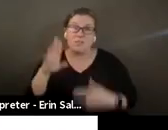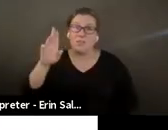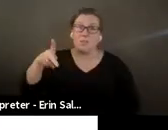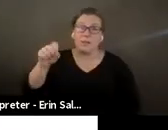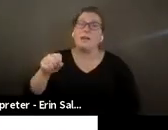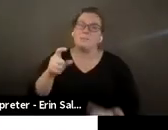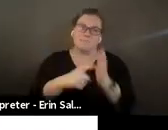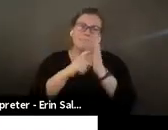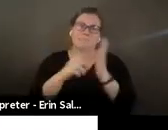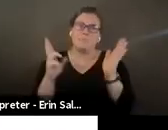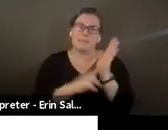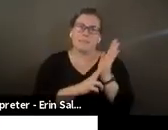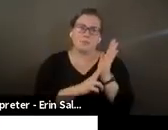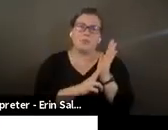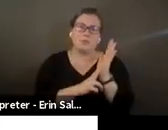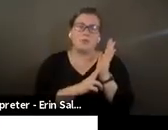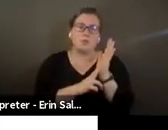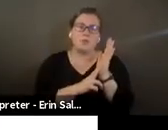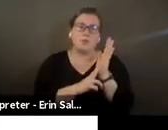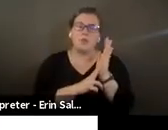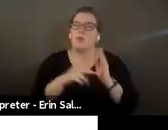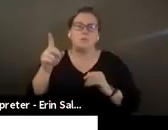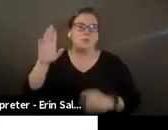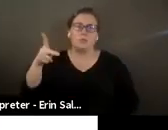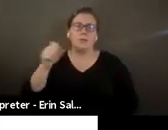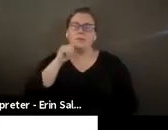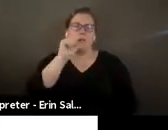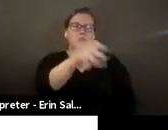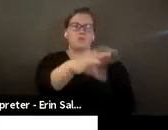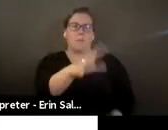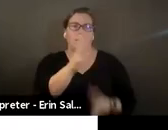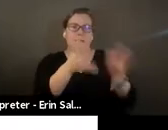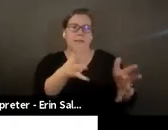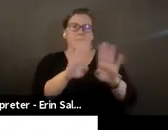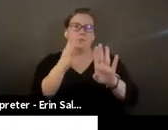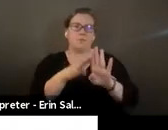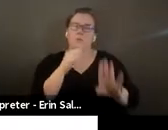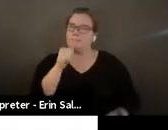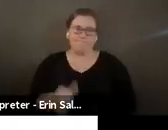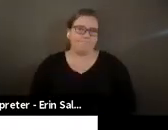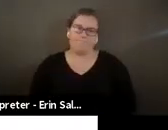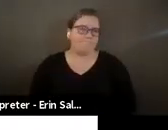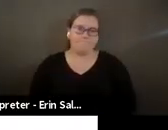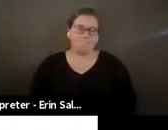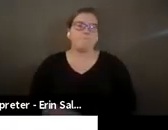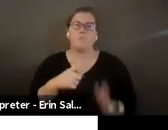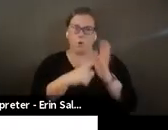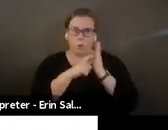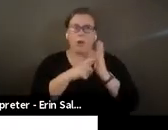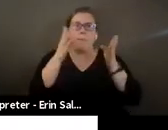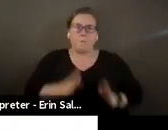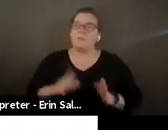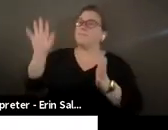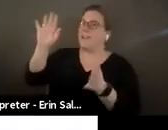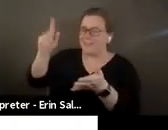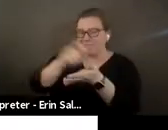require a signature. They are not going to drop it off and leave it at the door. They're going to require a signature.